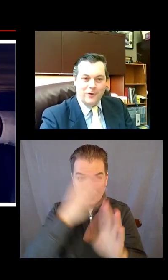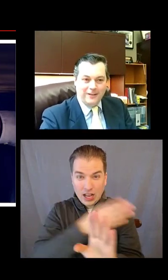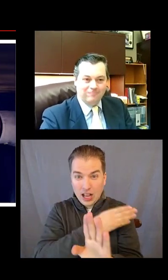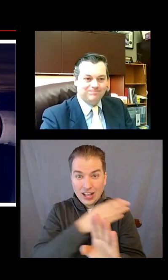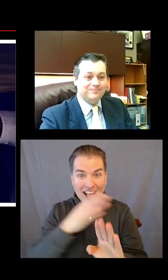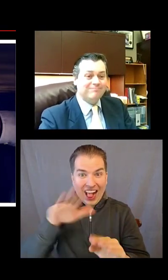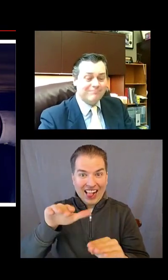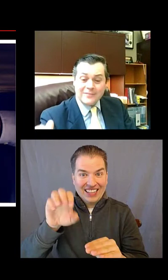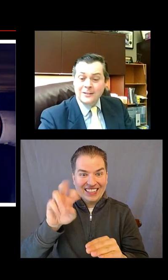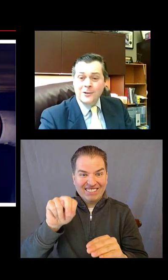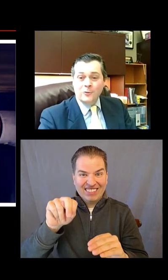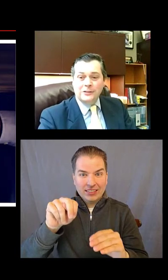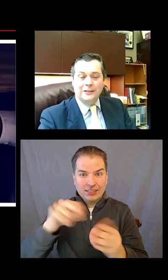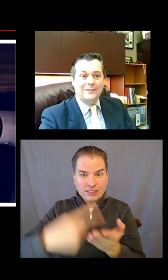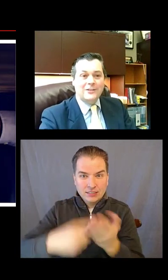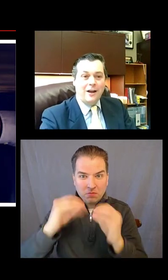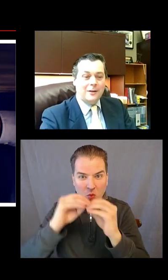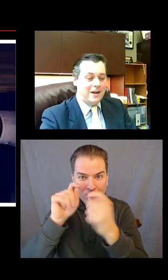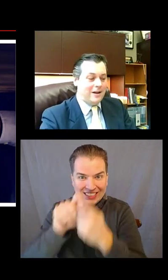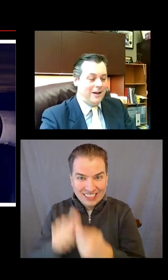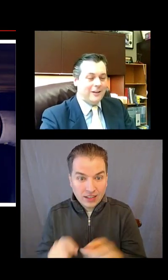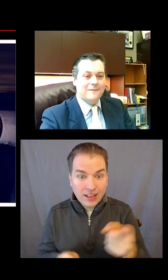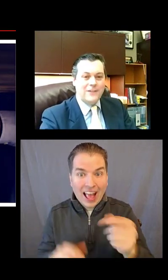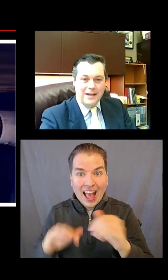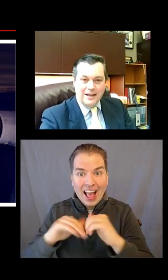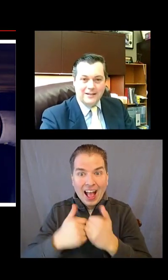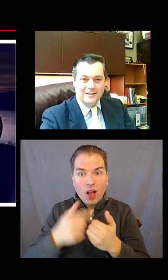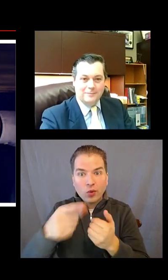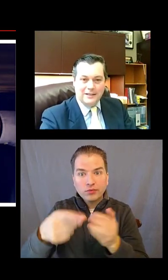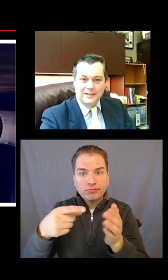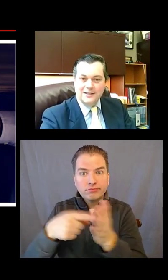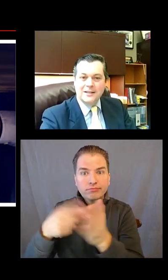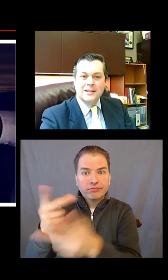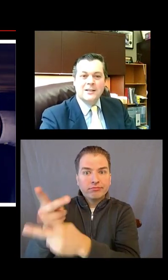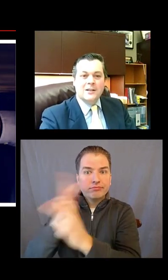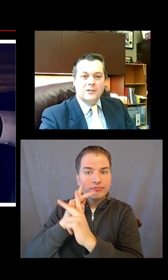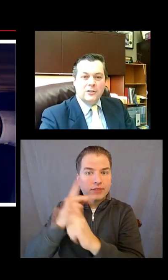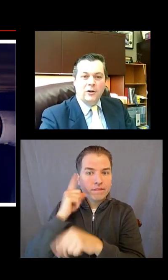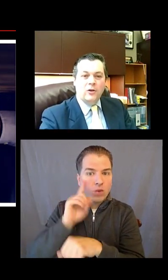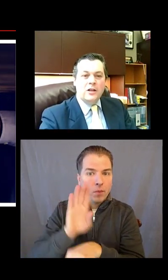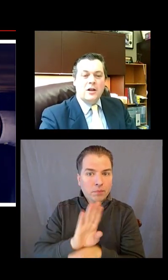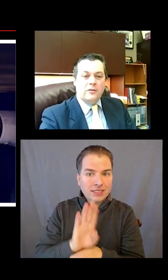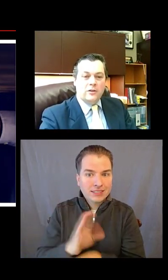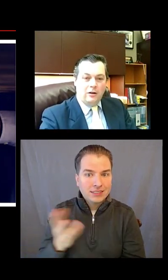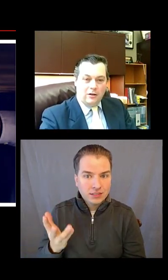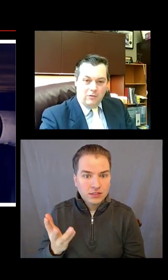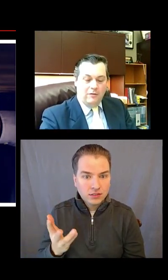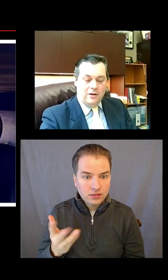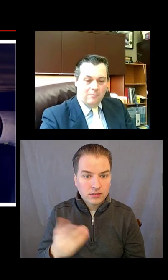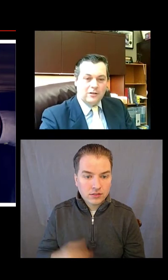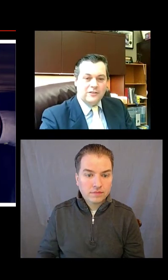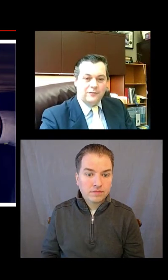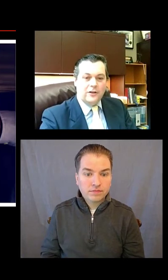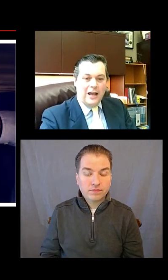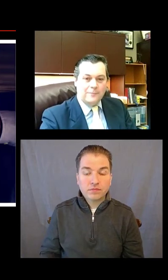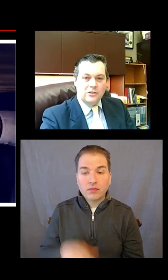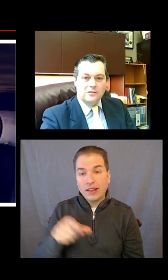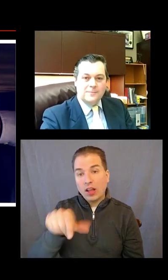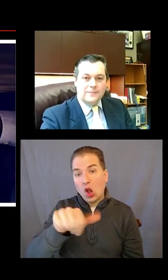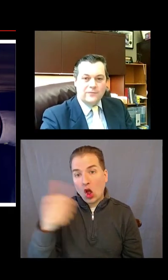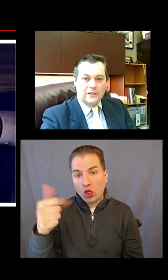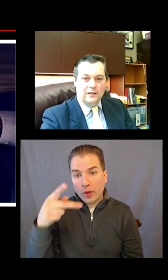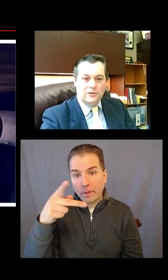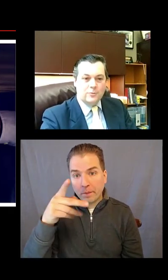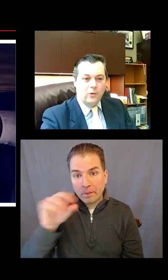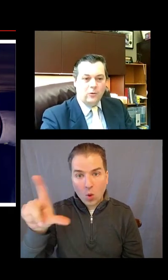business up and running. Still have to talk about how do you finance the business. So there are a number of different